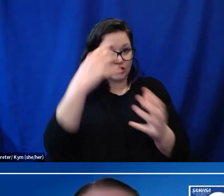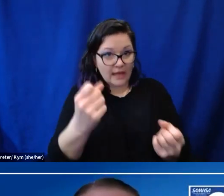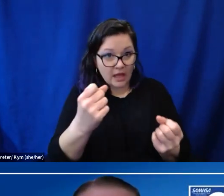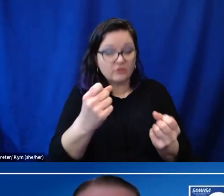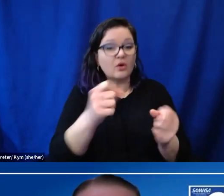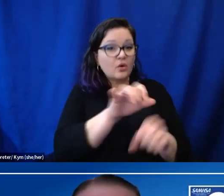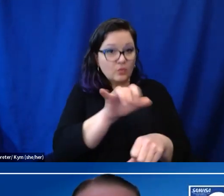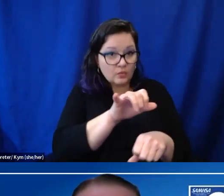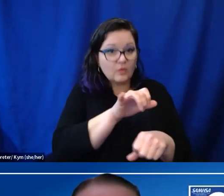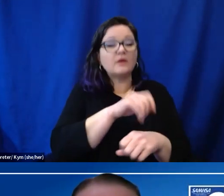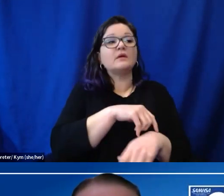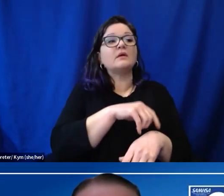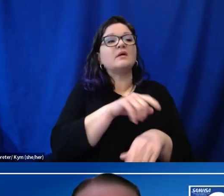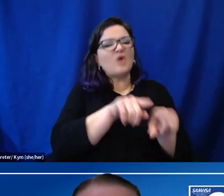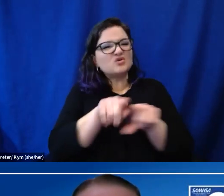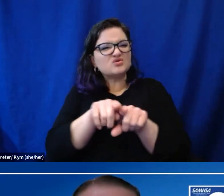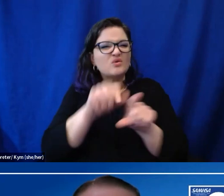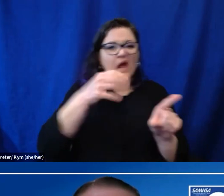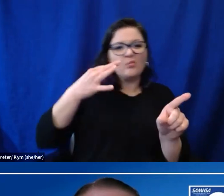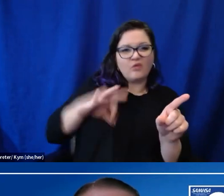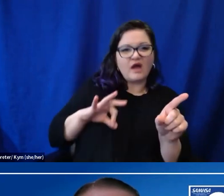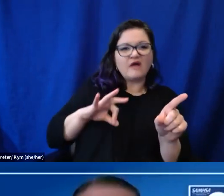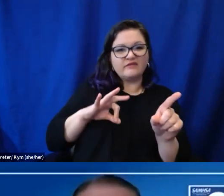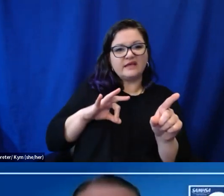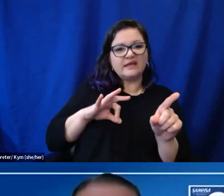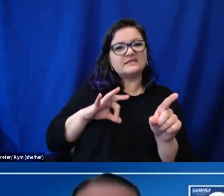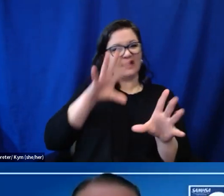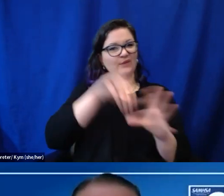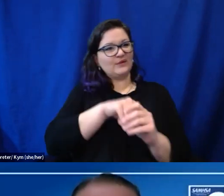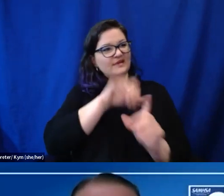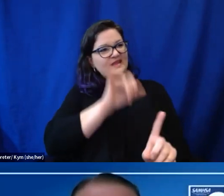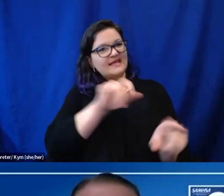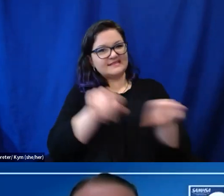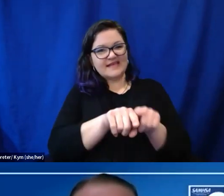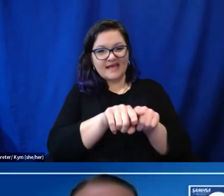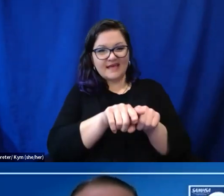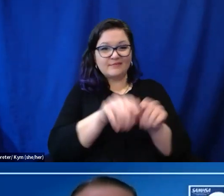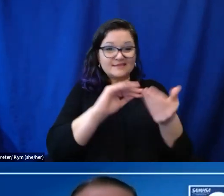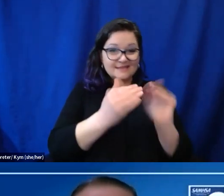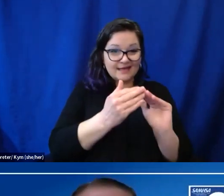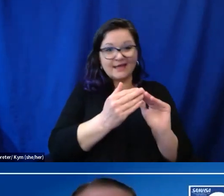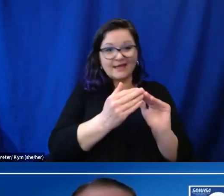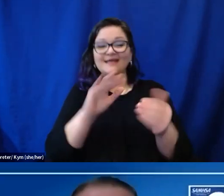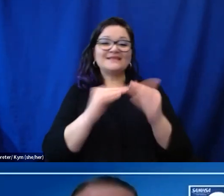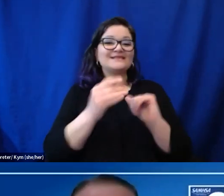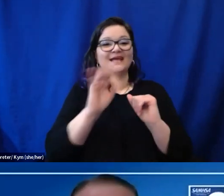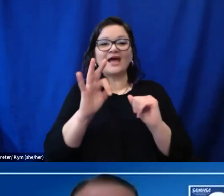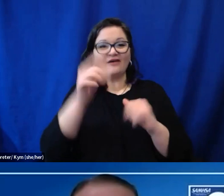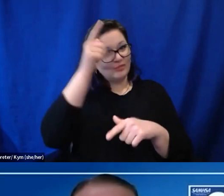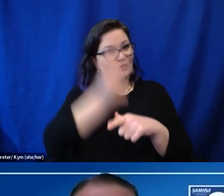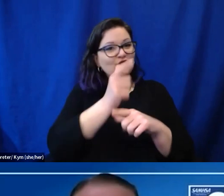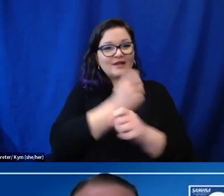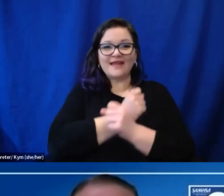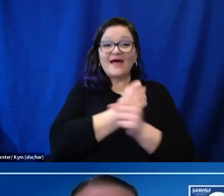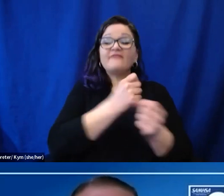as well as non-profits in the City of Brotherly Love as well. So I am excited to be